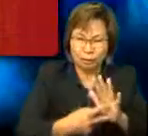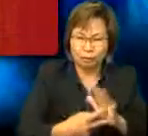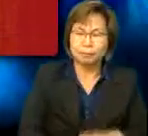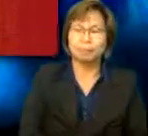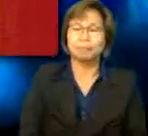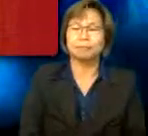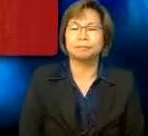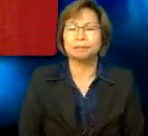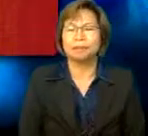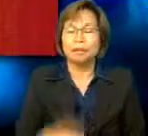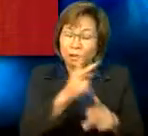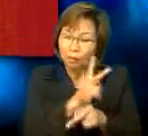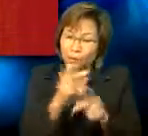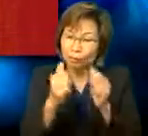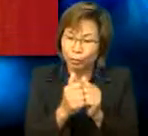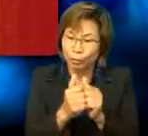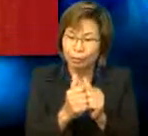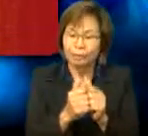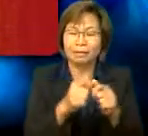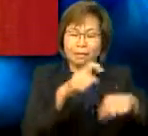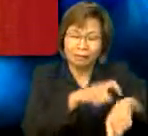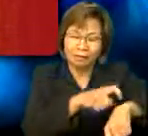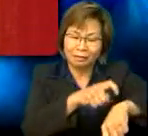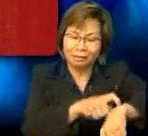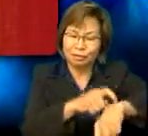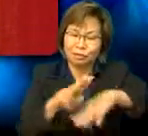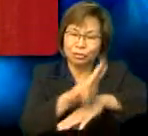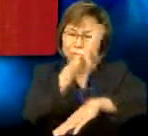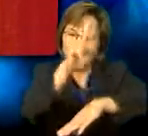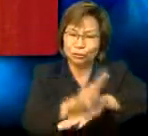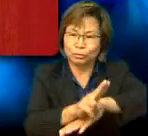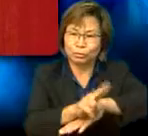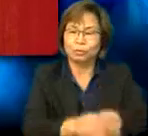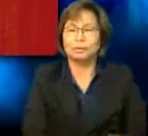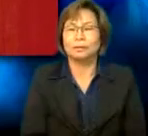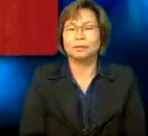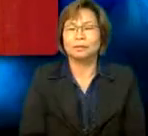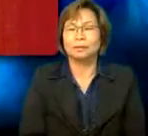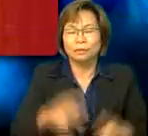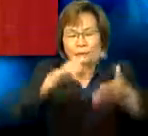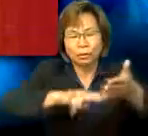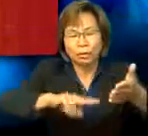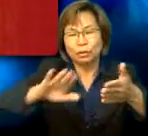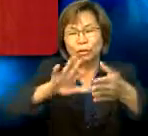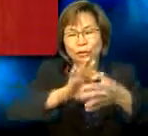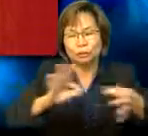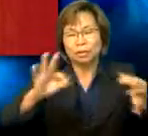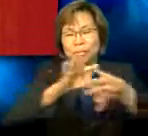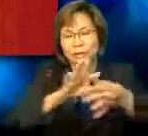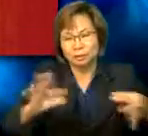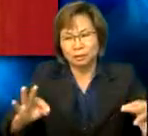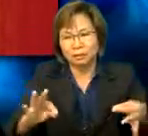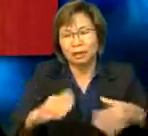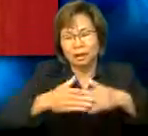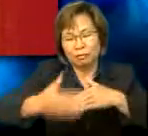meaning. Be careful with the tenses used. Read your